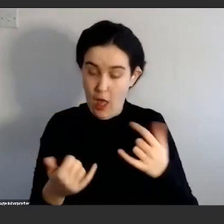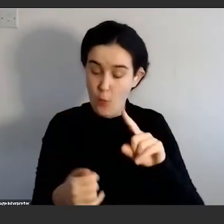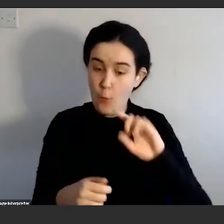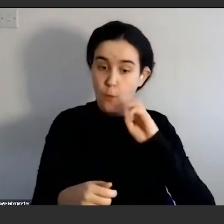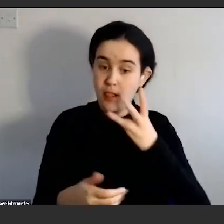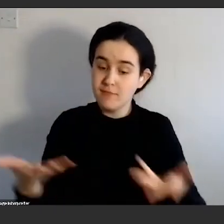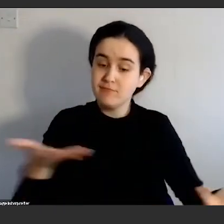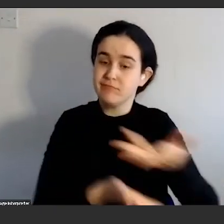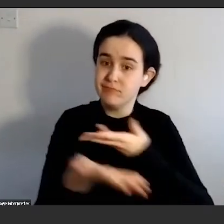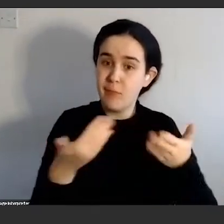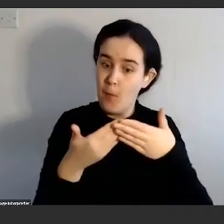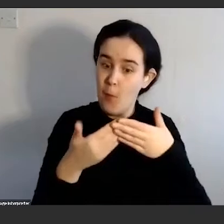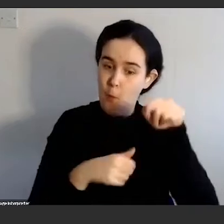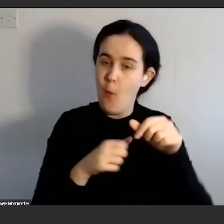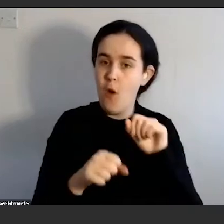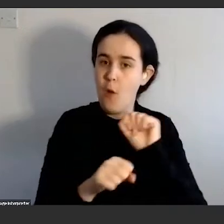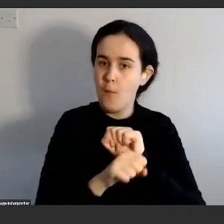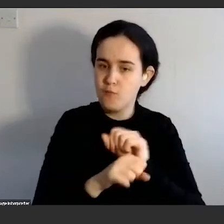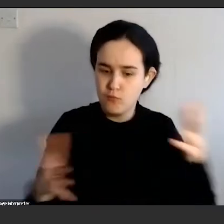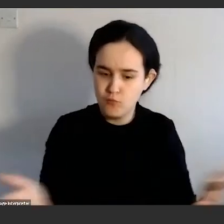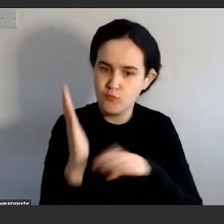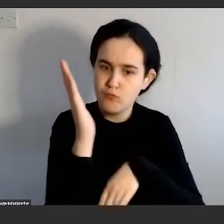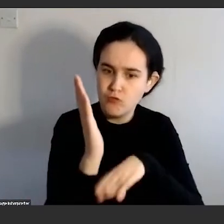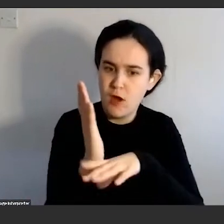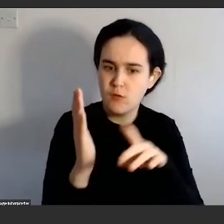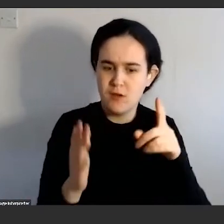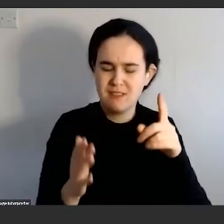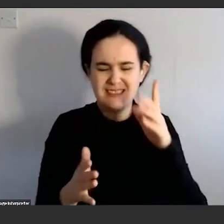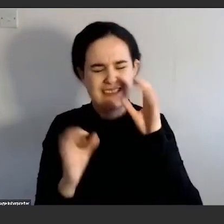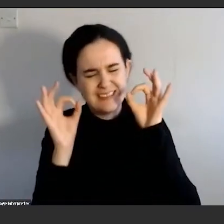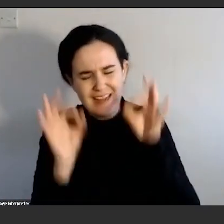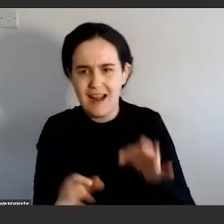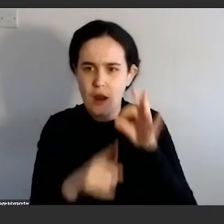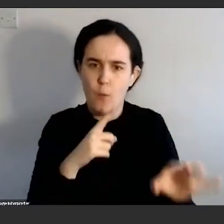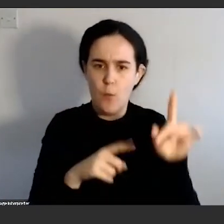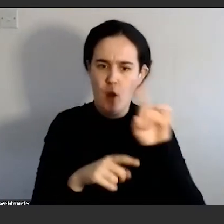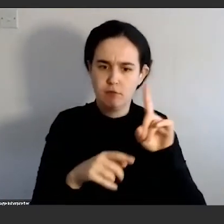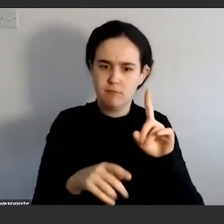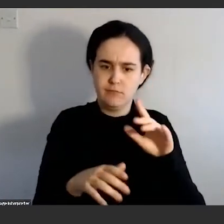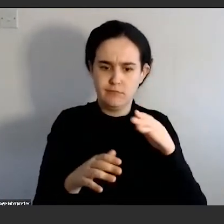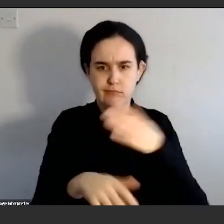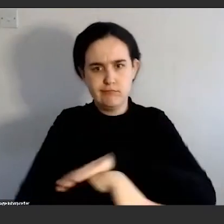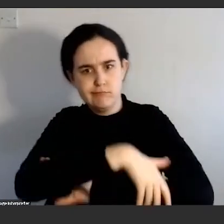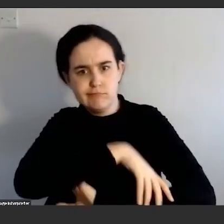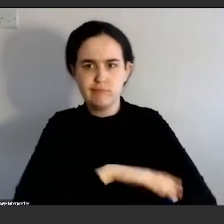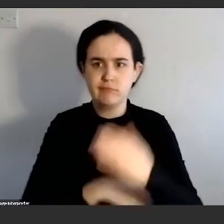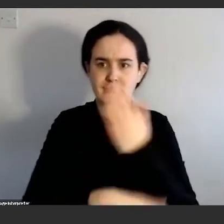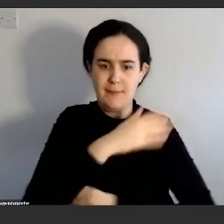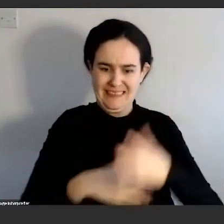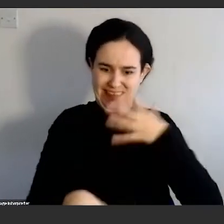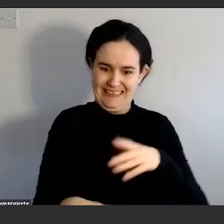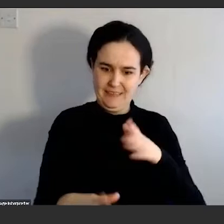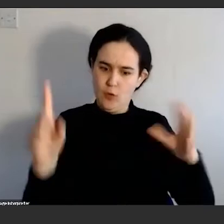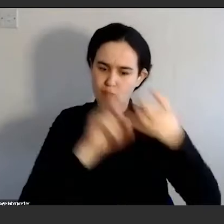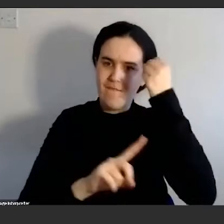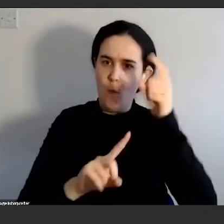to Tom. They're going to do their own magnificent introductions. It is not a TED Talk, guests, okay? Panel, don't take away